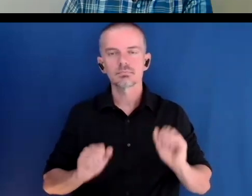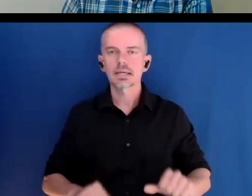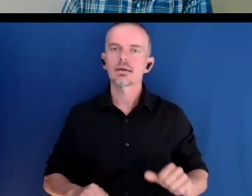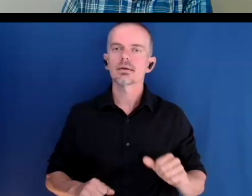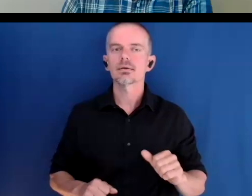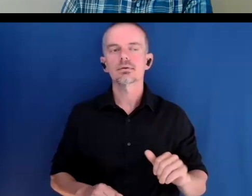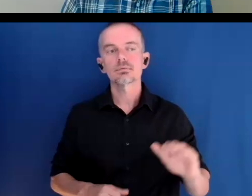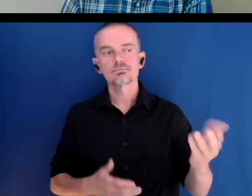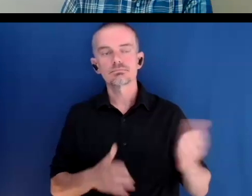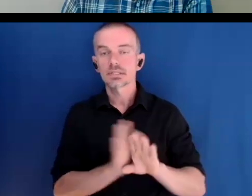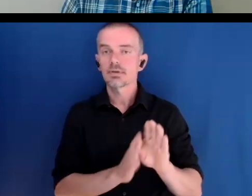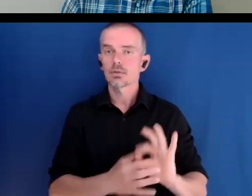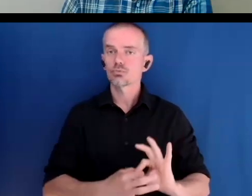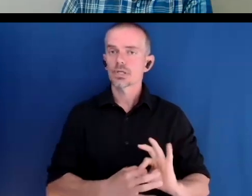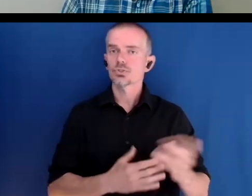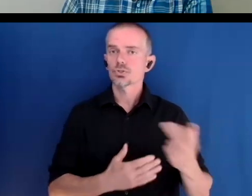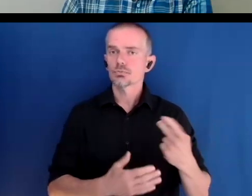a relationship with them.